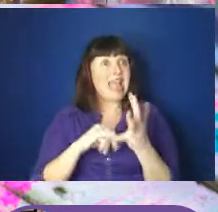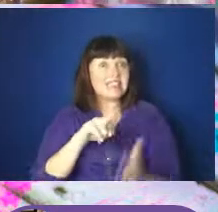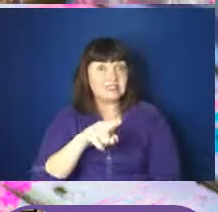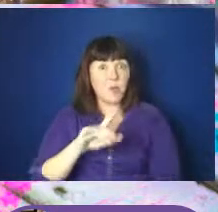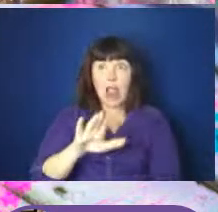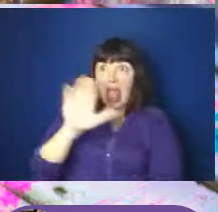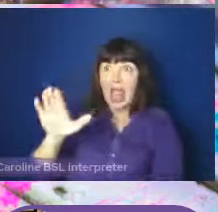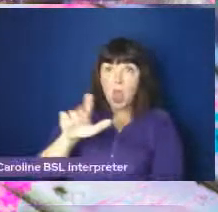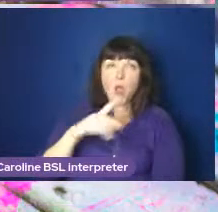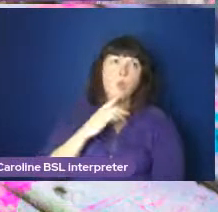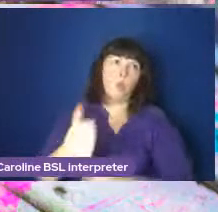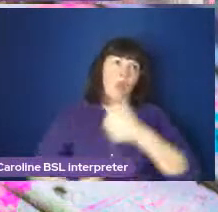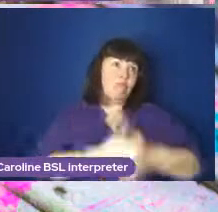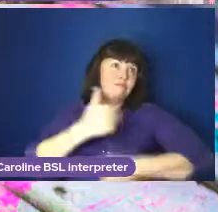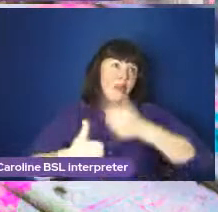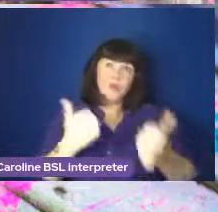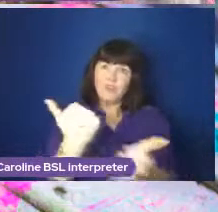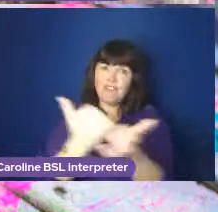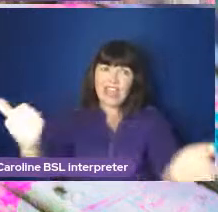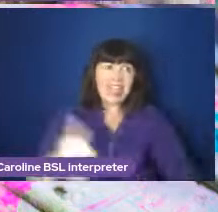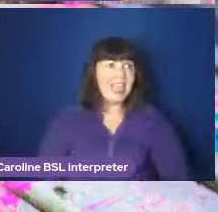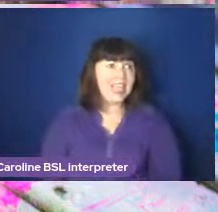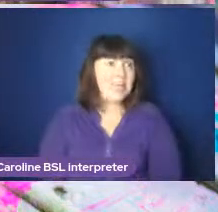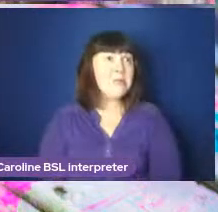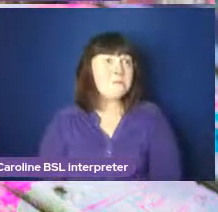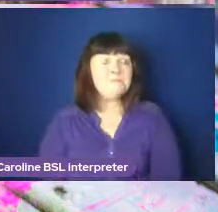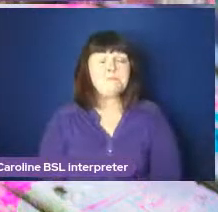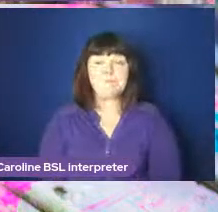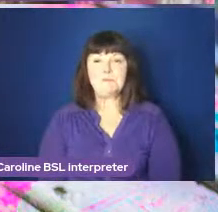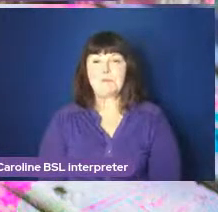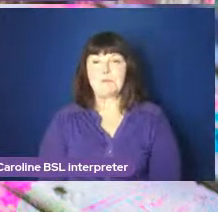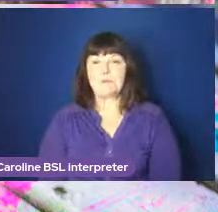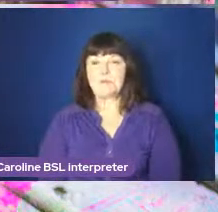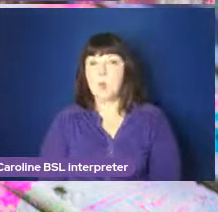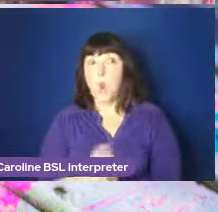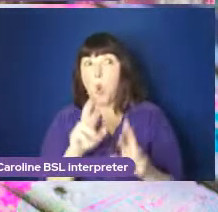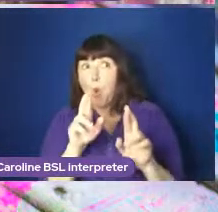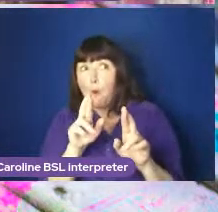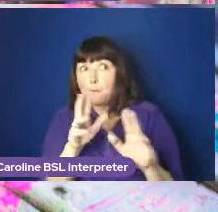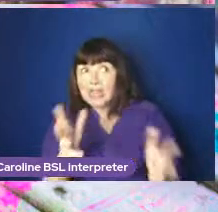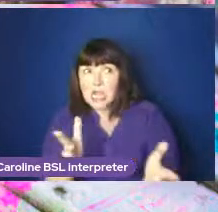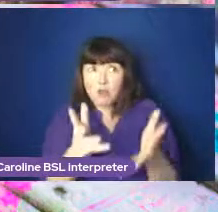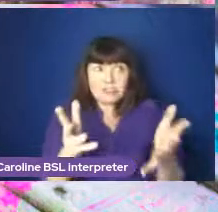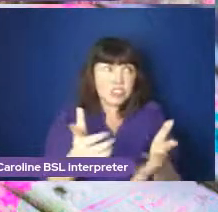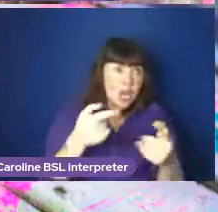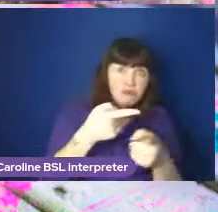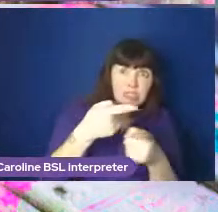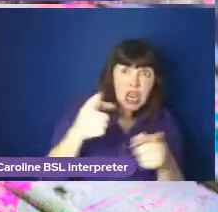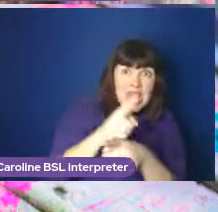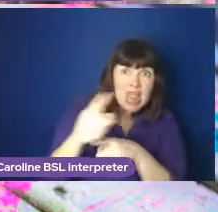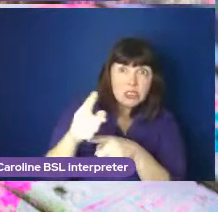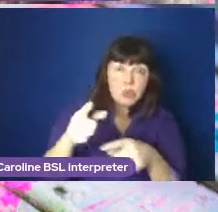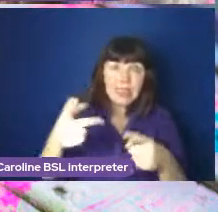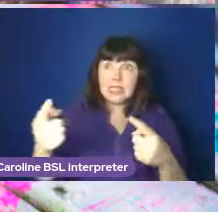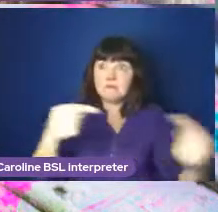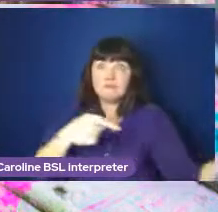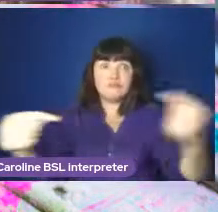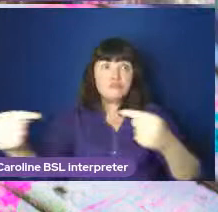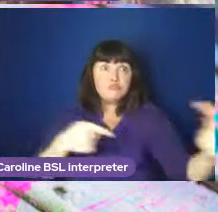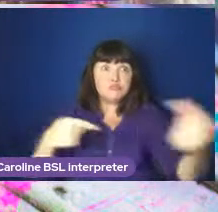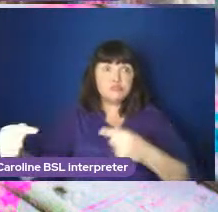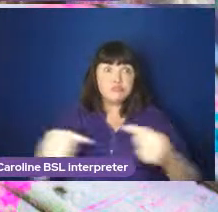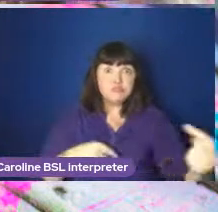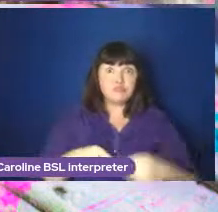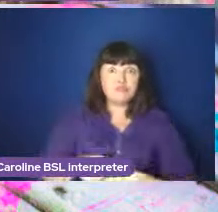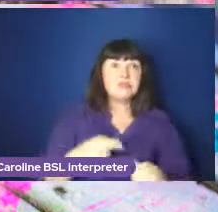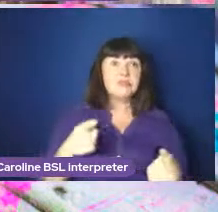first. You did brilliantly. So hopefully that will encourage more people to maybe join us next week. So if you want to be a live